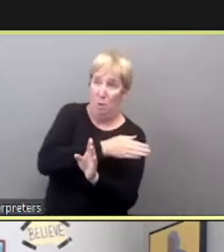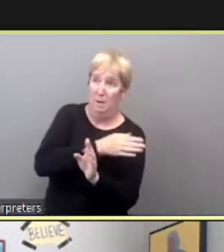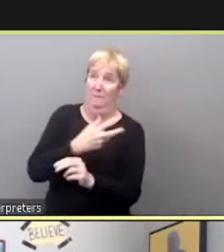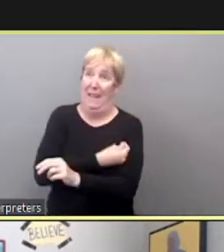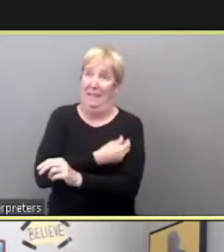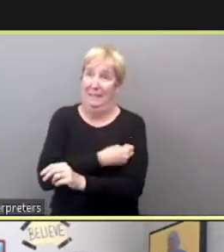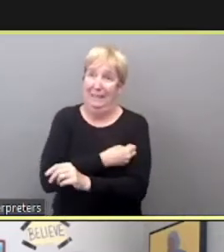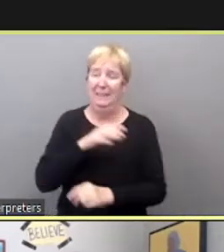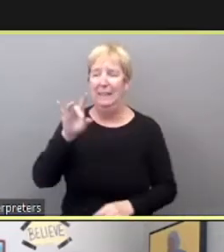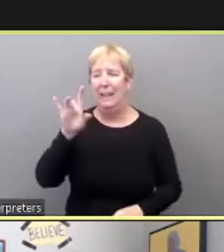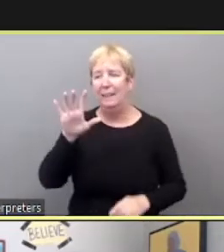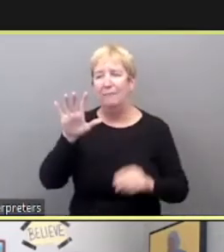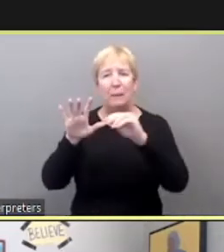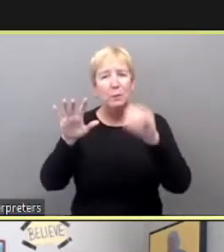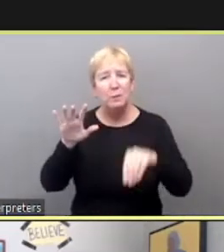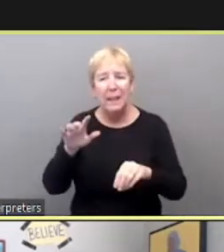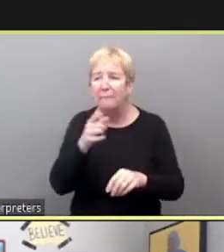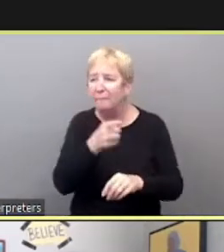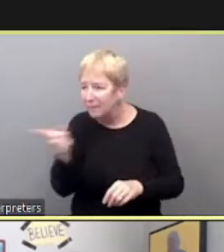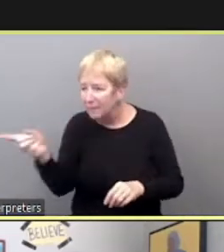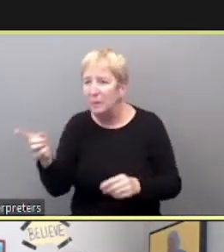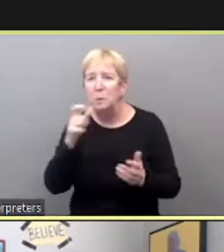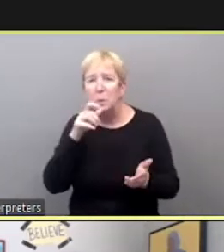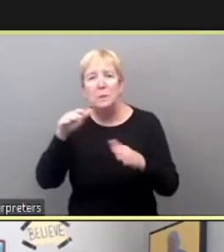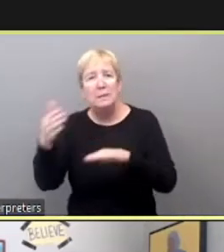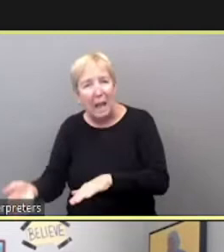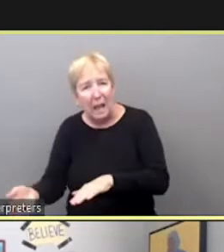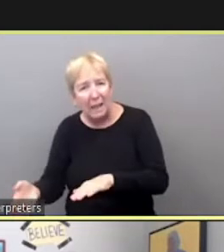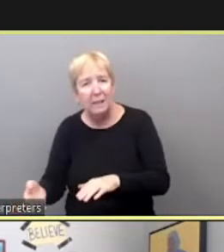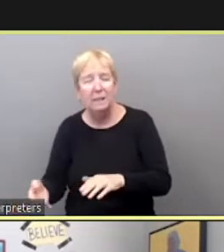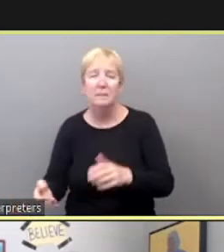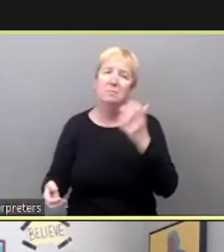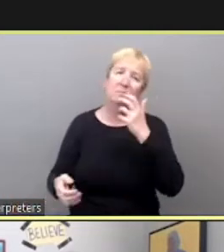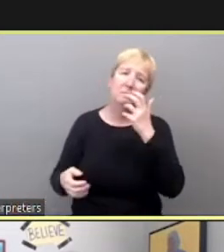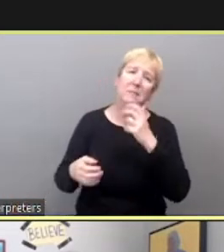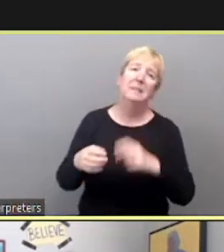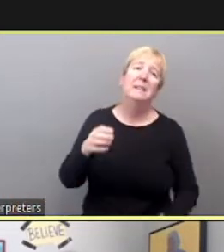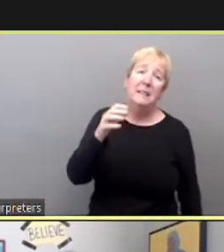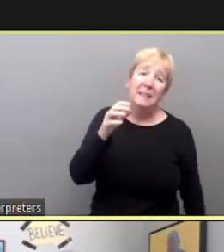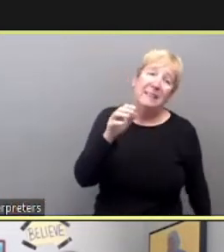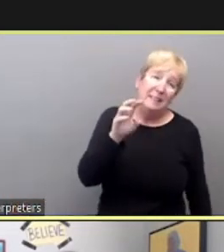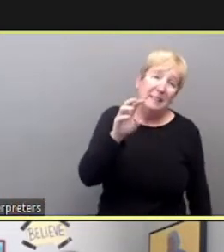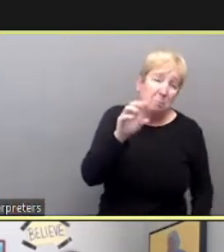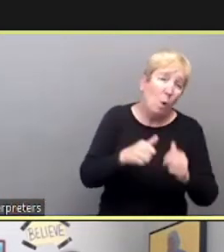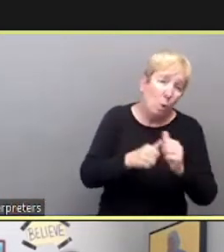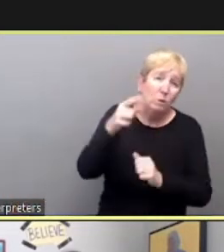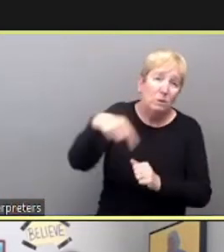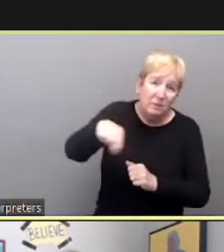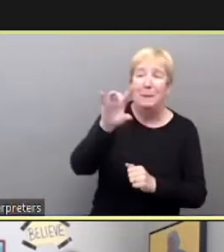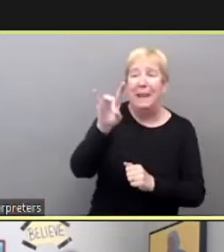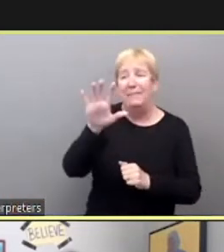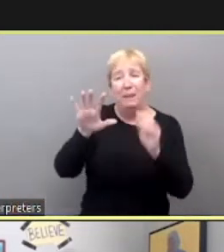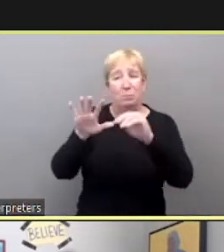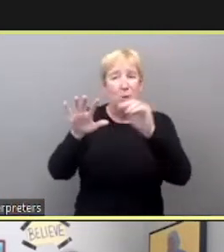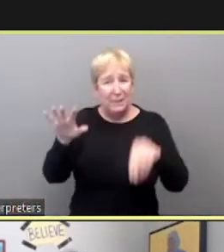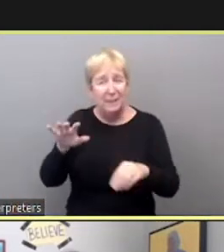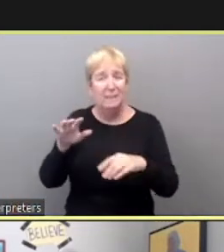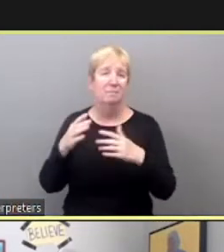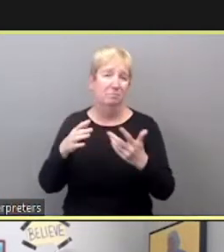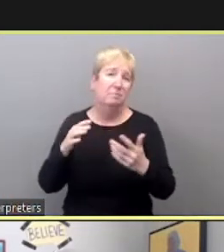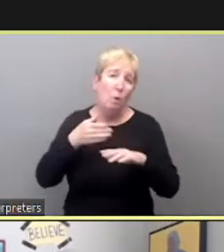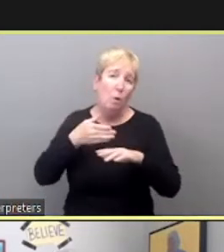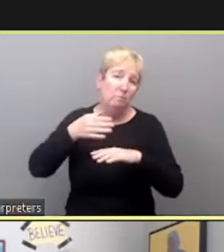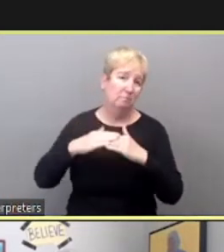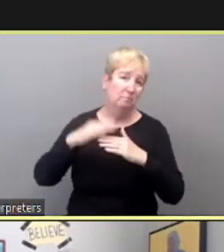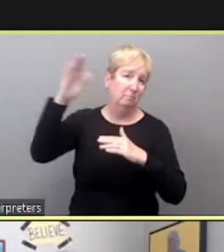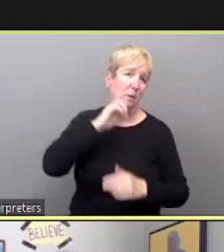died of COVID-19 in the US were over 65 years old, and they now show really clear evidence in seniors with